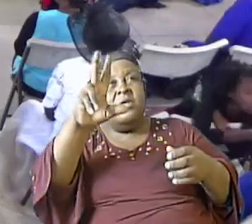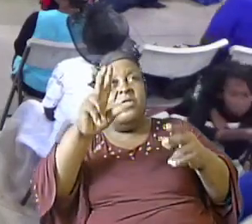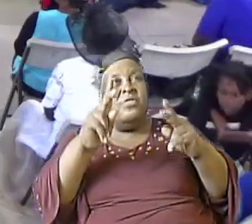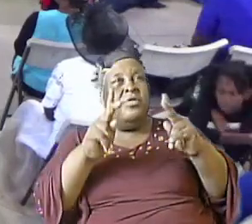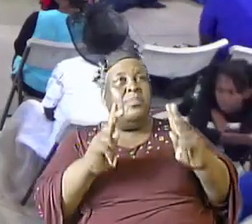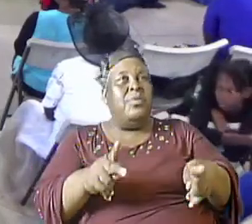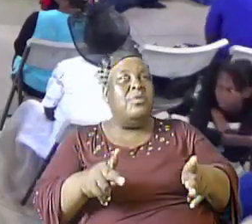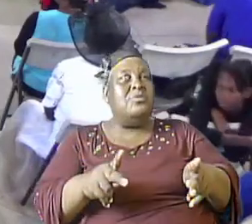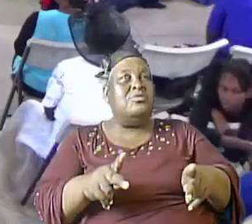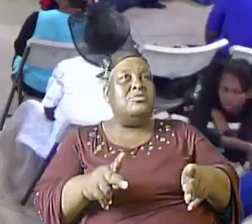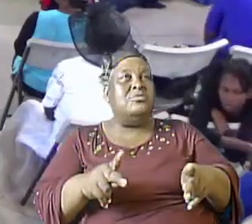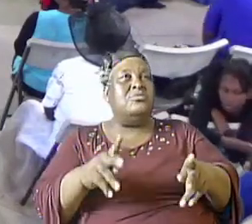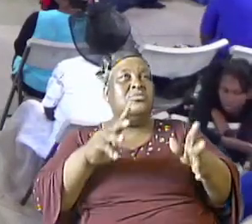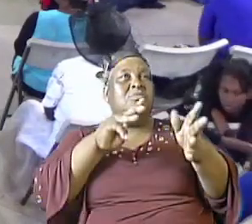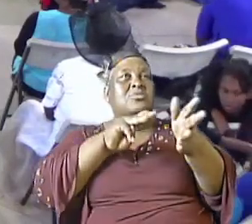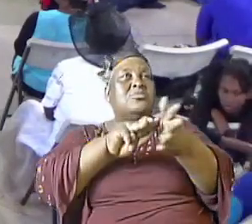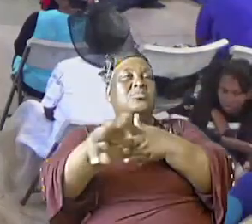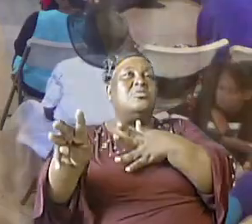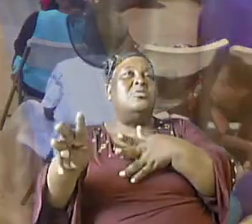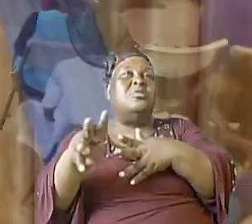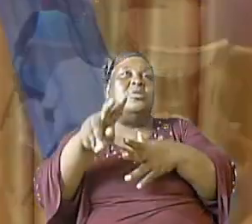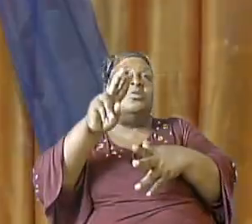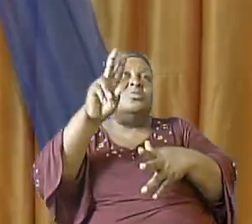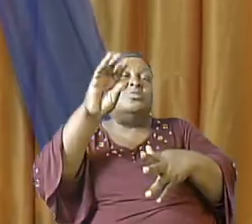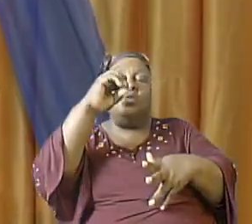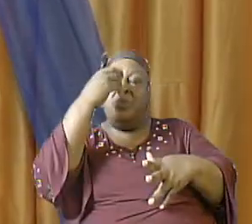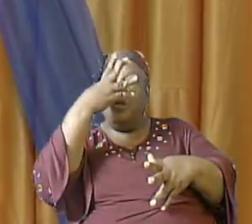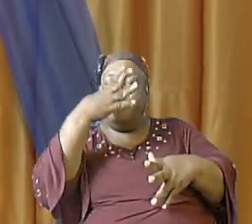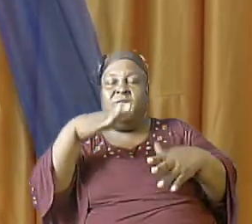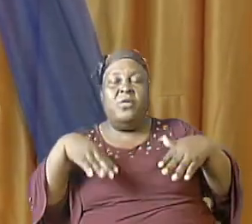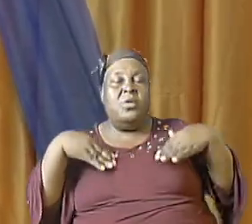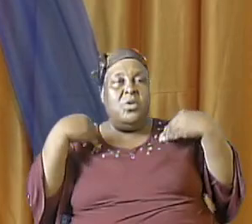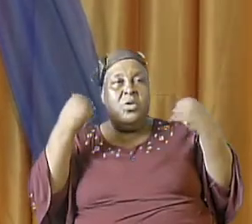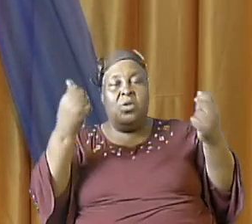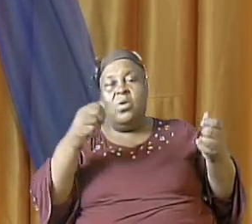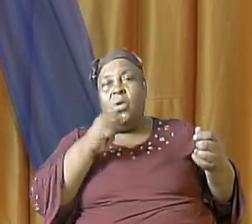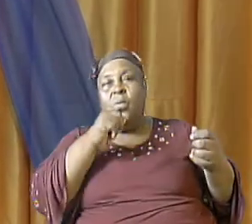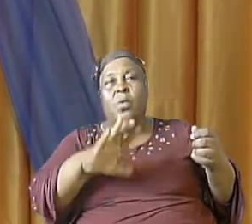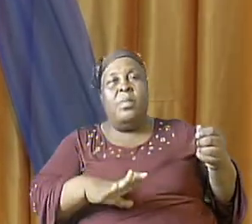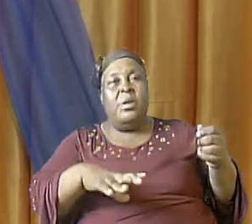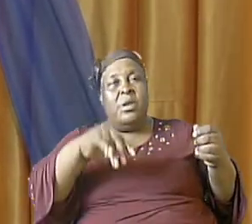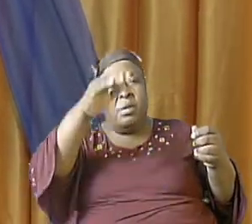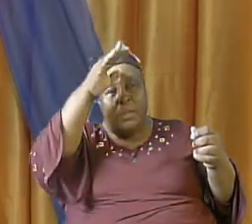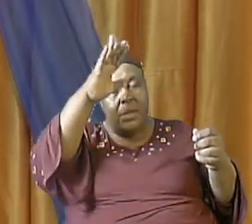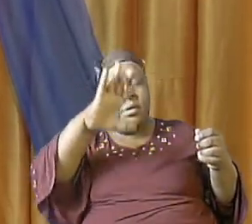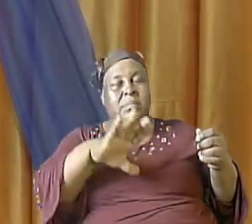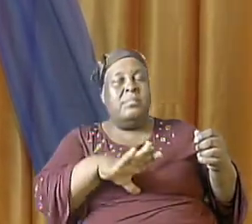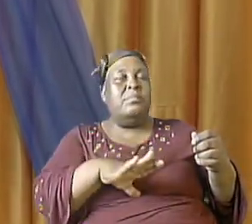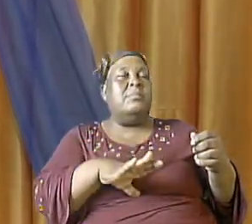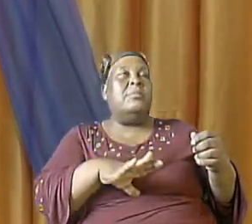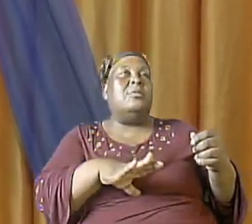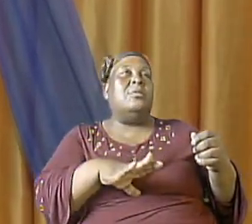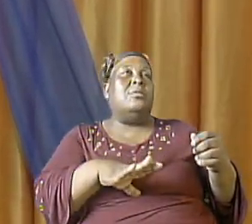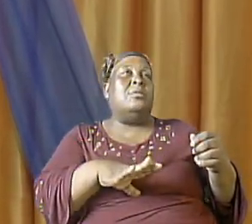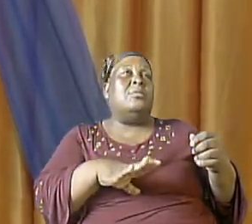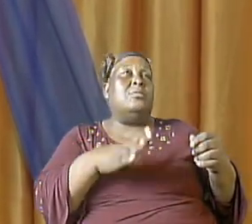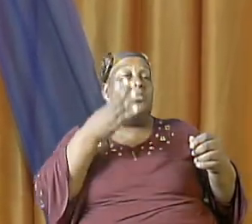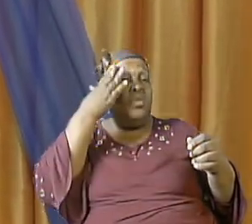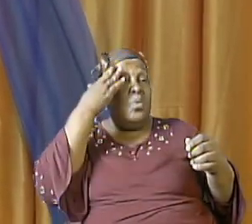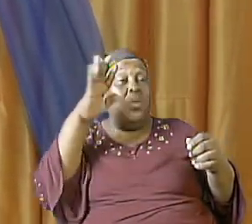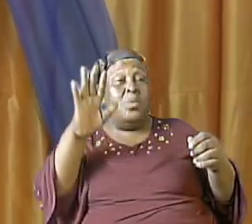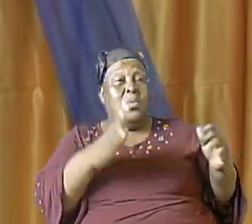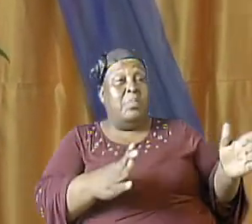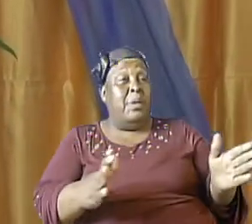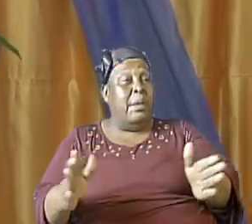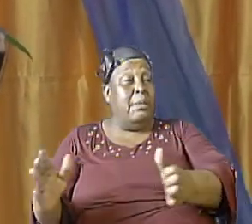three persons who were murdered. Two beautiful young ladies and a gentleman. And I don't know what